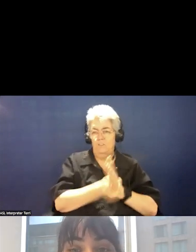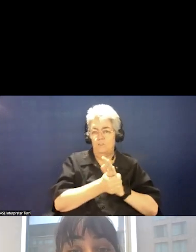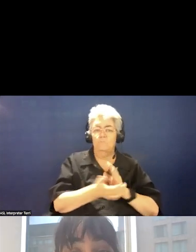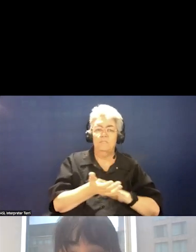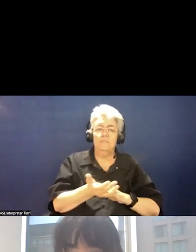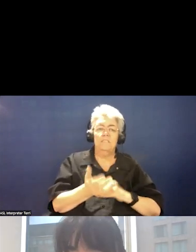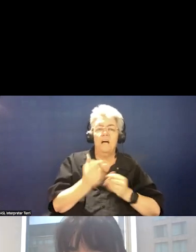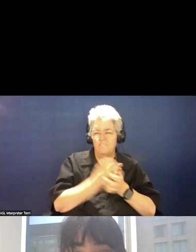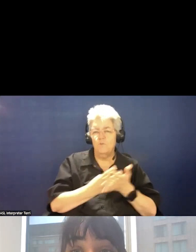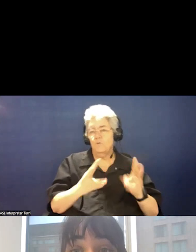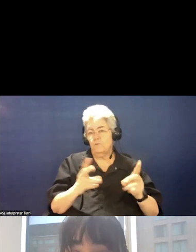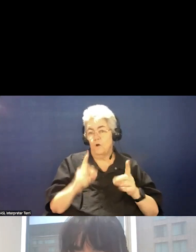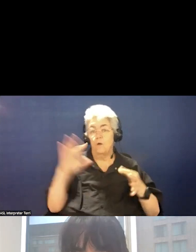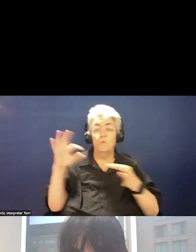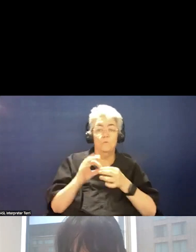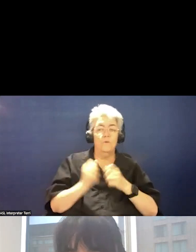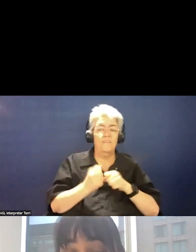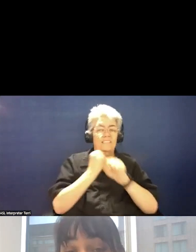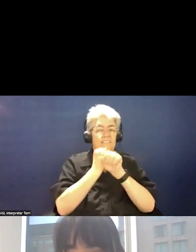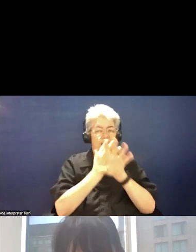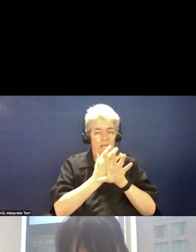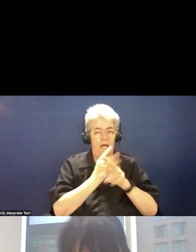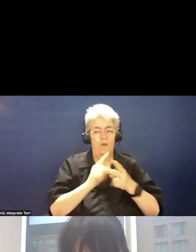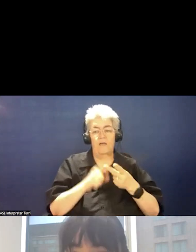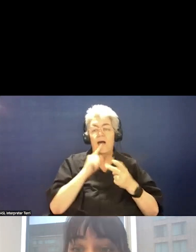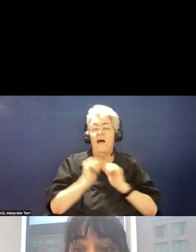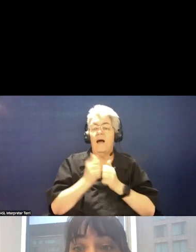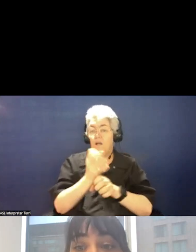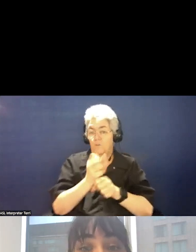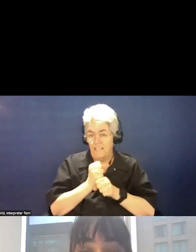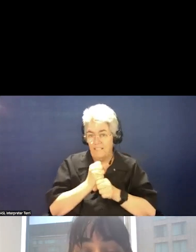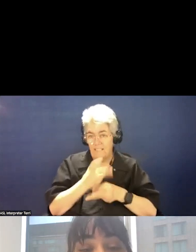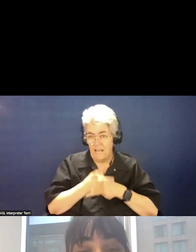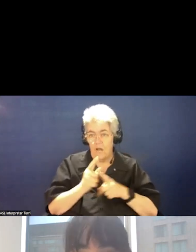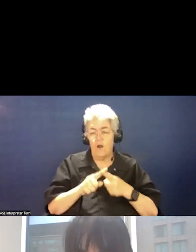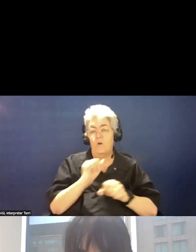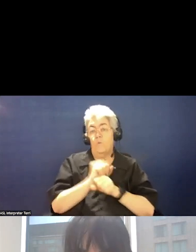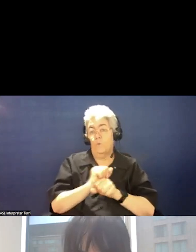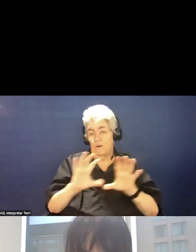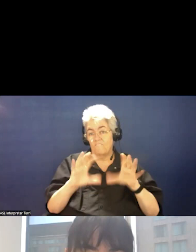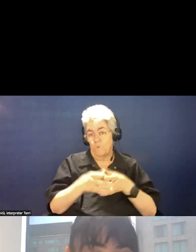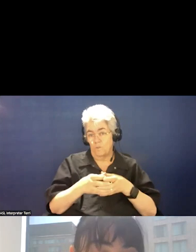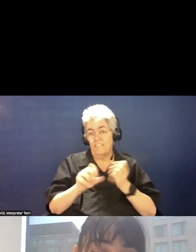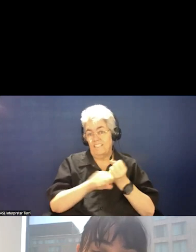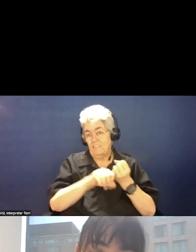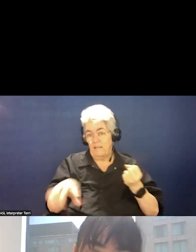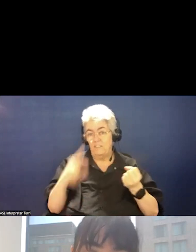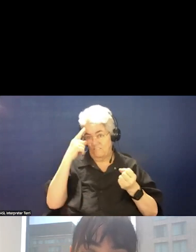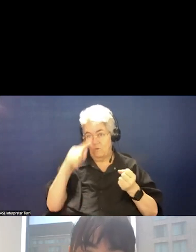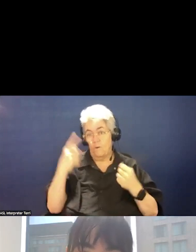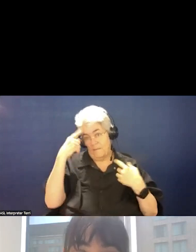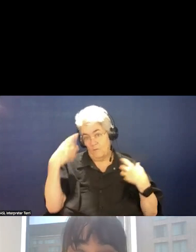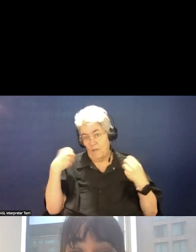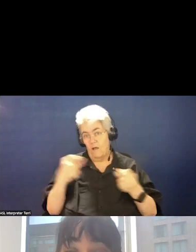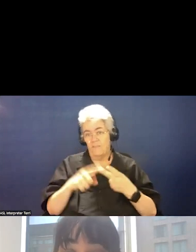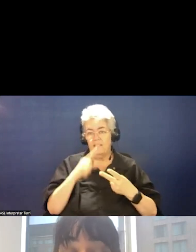that pertain to telehealth, access to care, and workforce expansion for mental health and substance use treatment. So I think those are